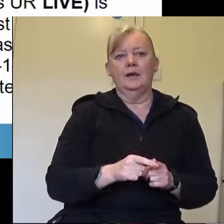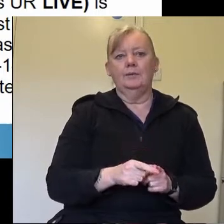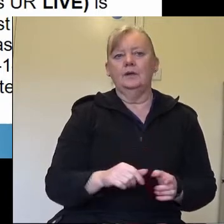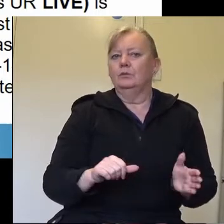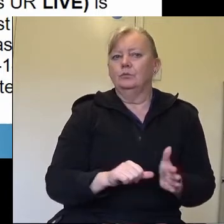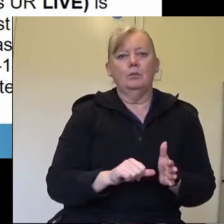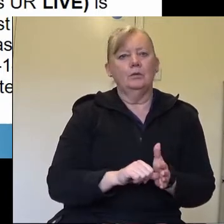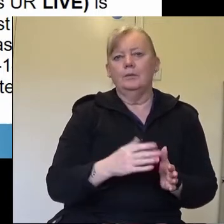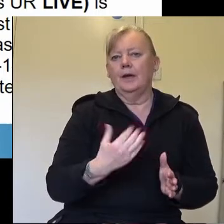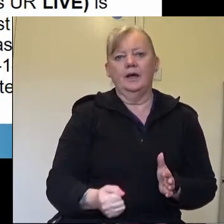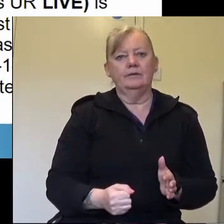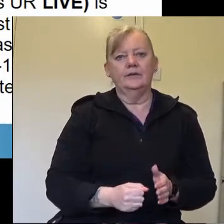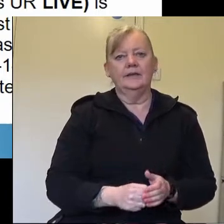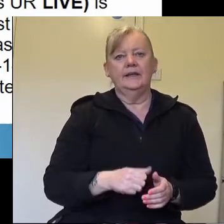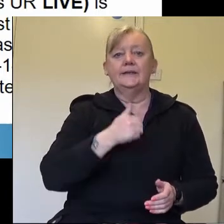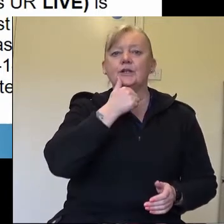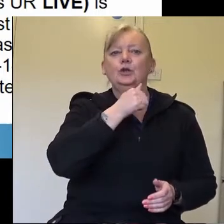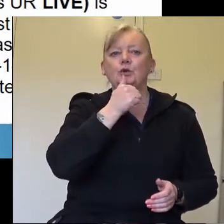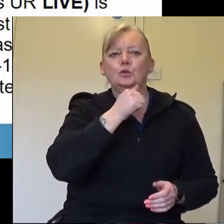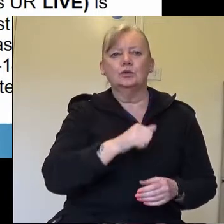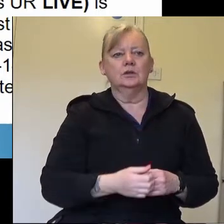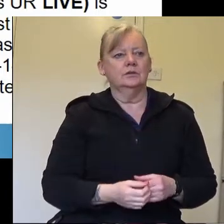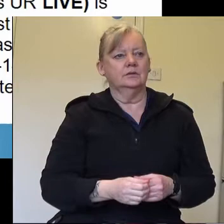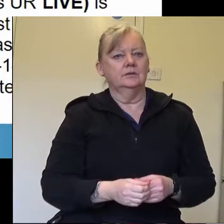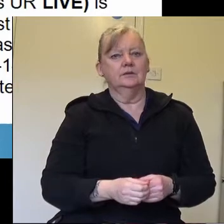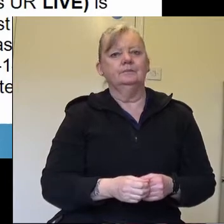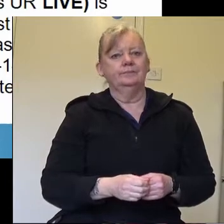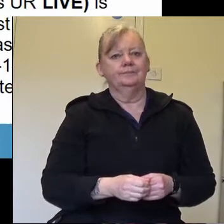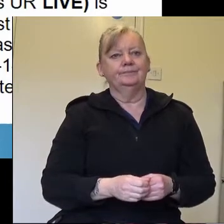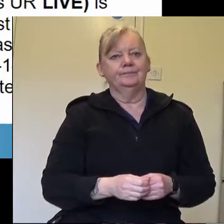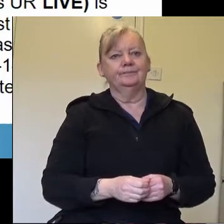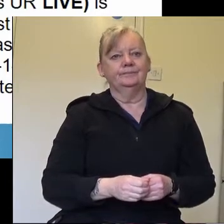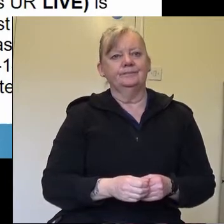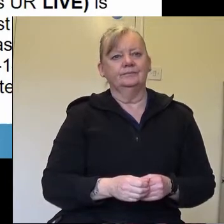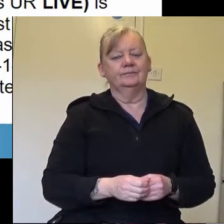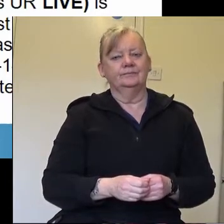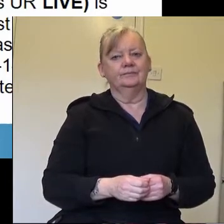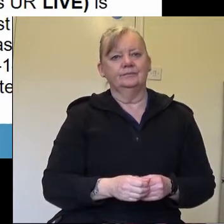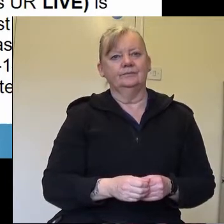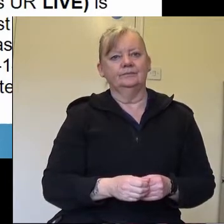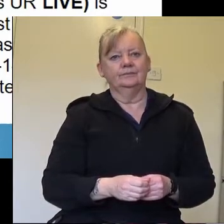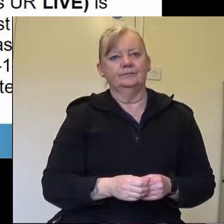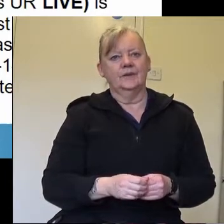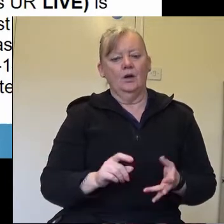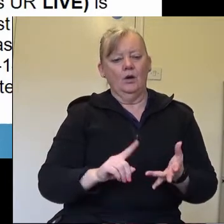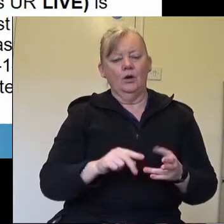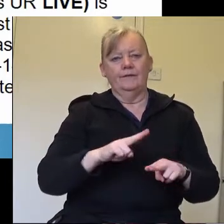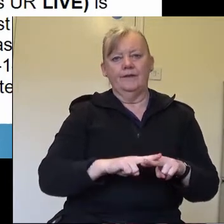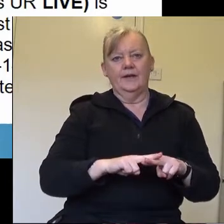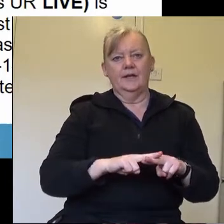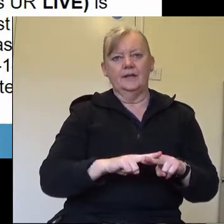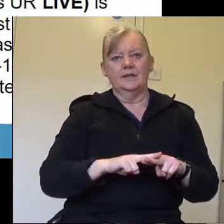fault that this is happening. It's how we are using it, how people are using the apps.